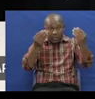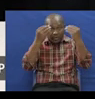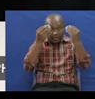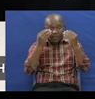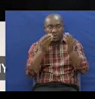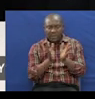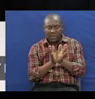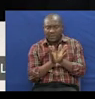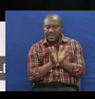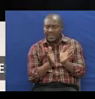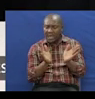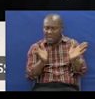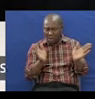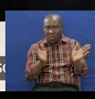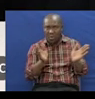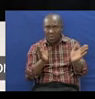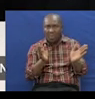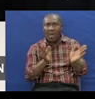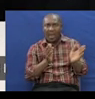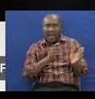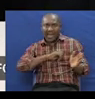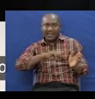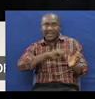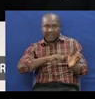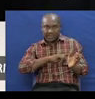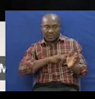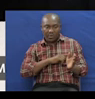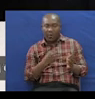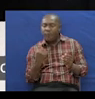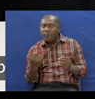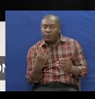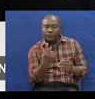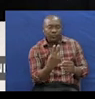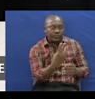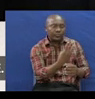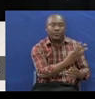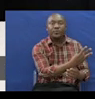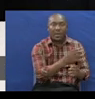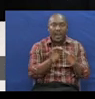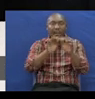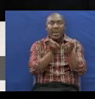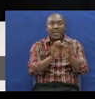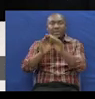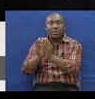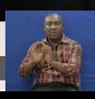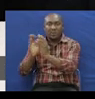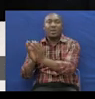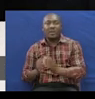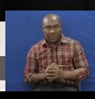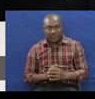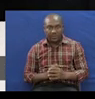Also, you have learned about the general characteristics of each planet. But my intention today is not to describe